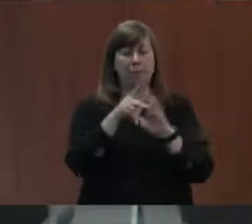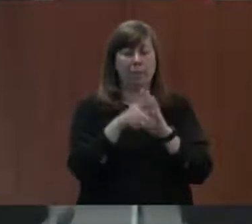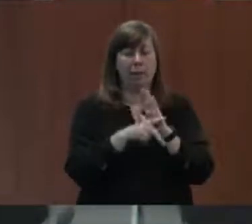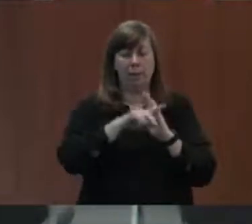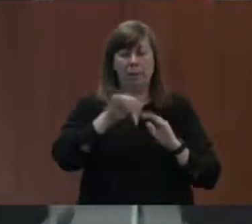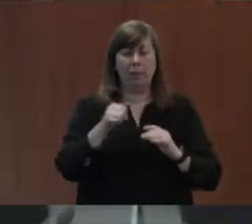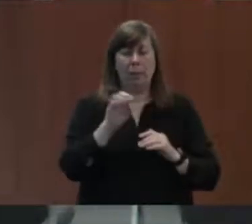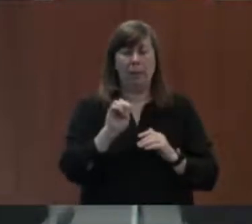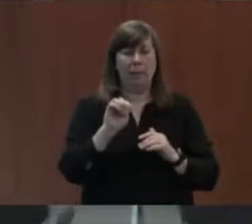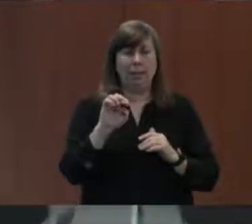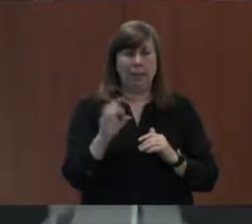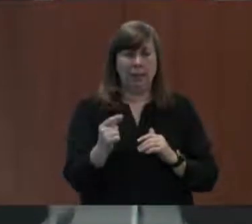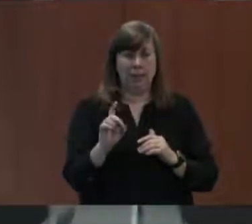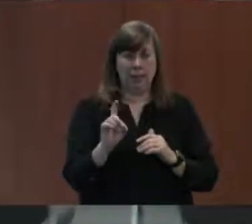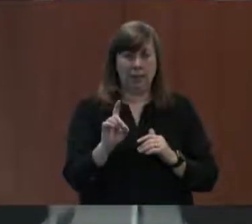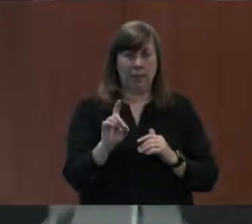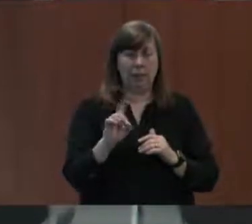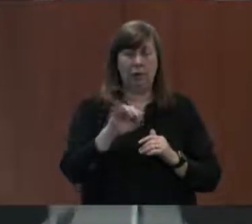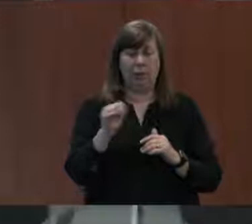policy JED? It